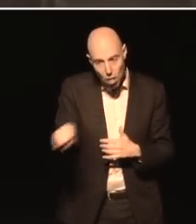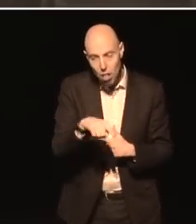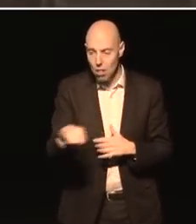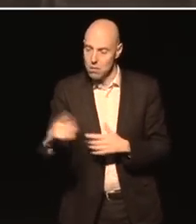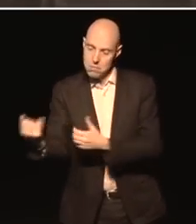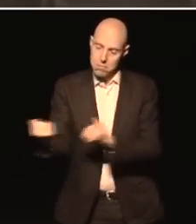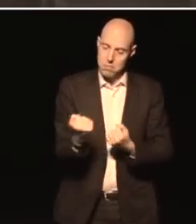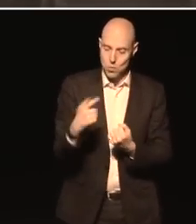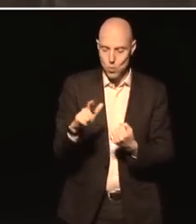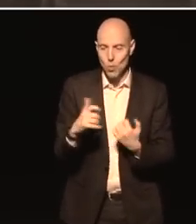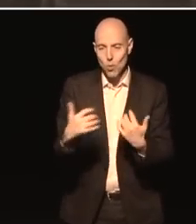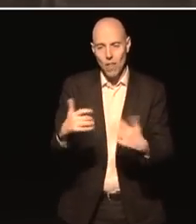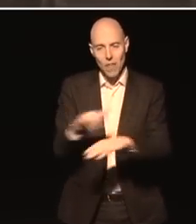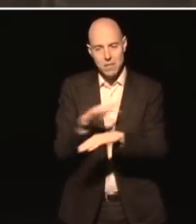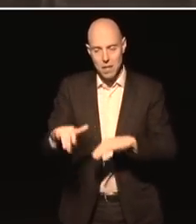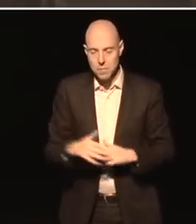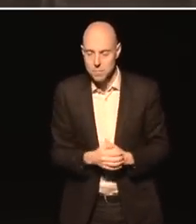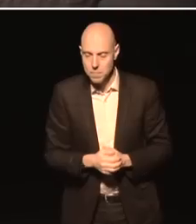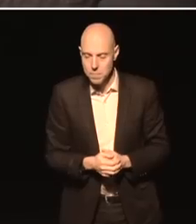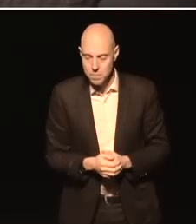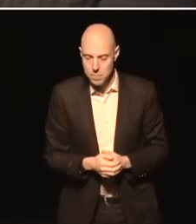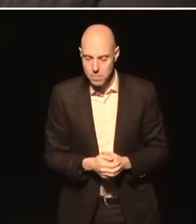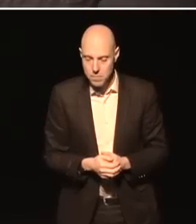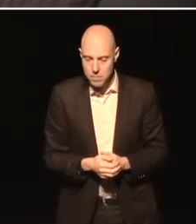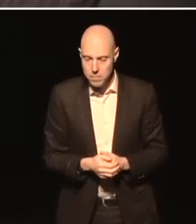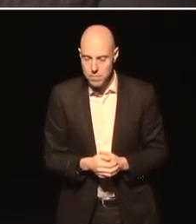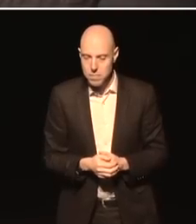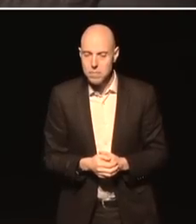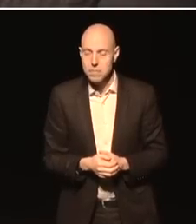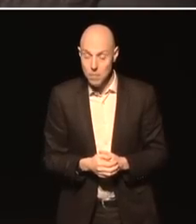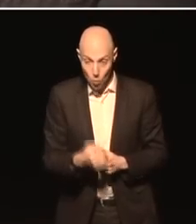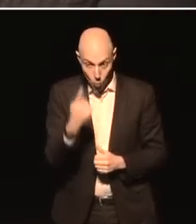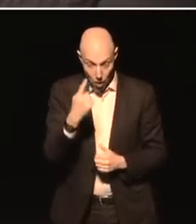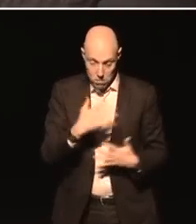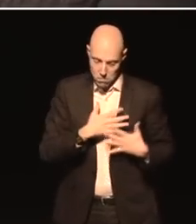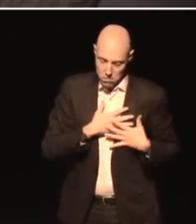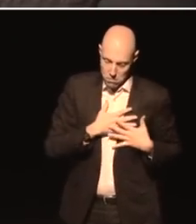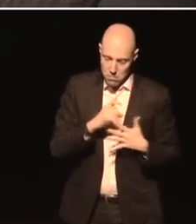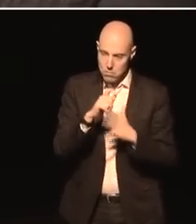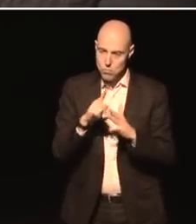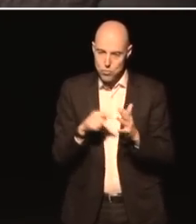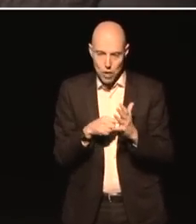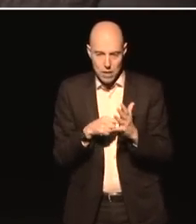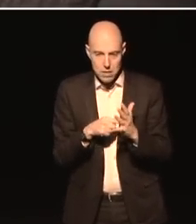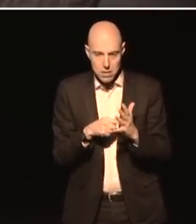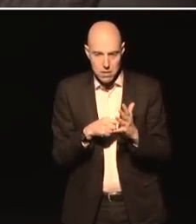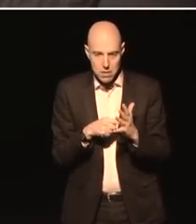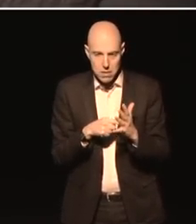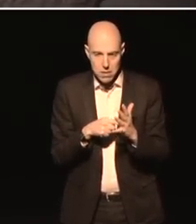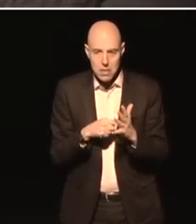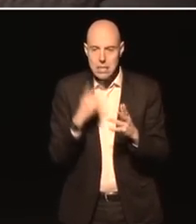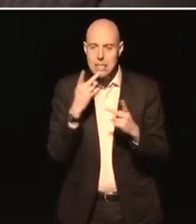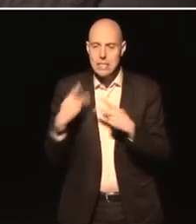theaters. And one of the projects that I'm most passionate and proud is our Dance for Parkinson's project